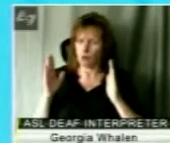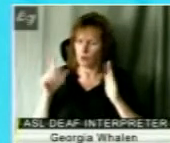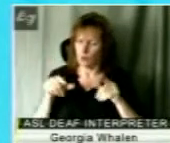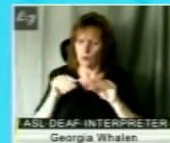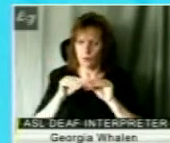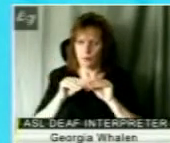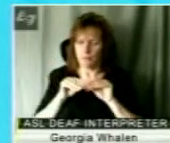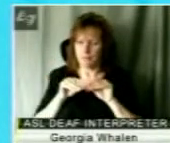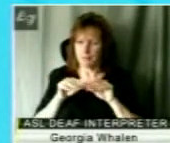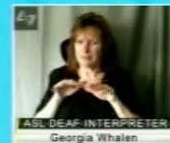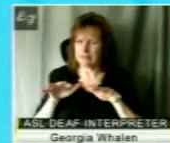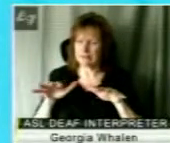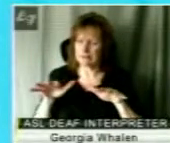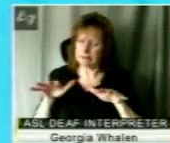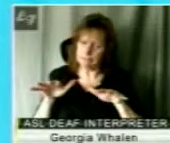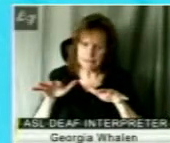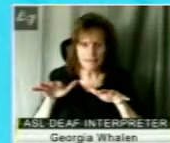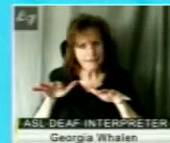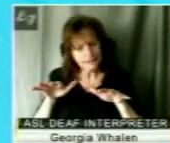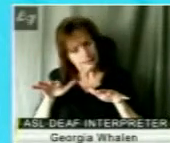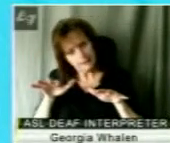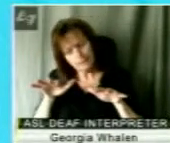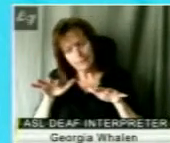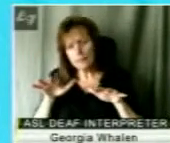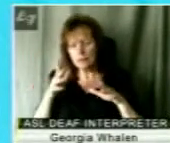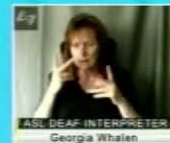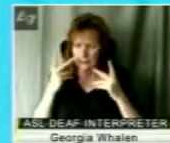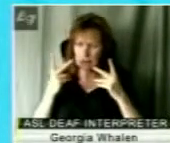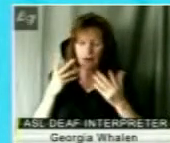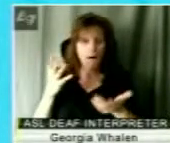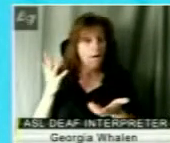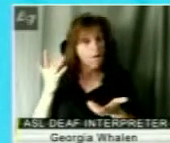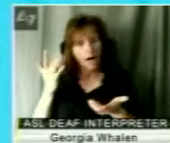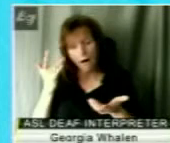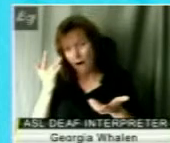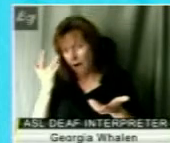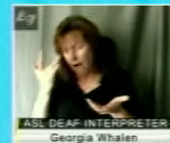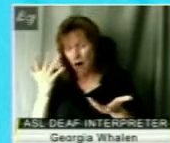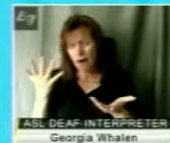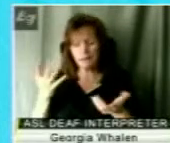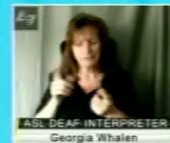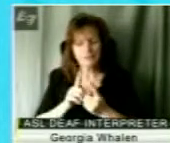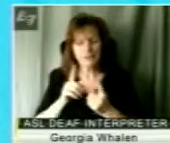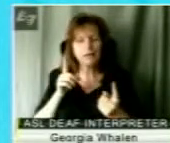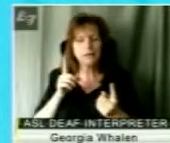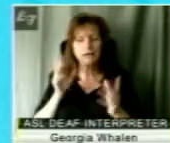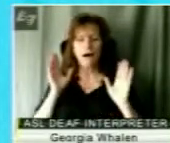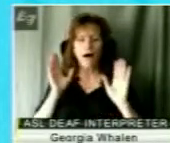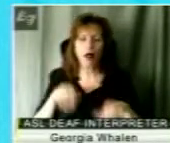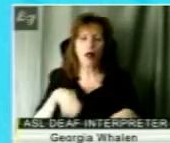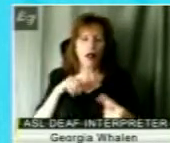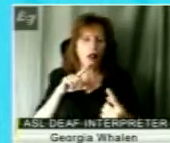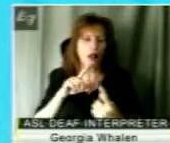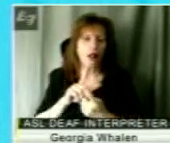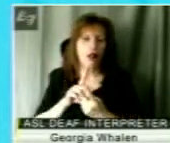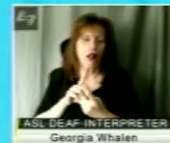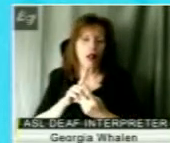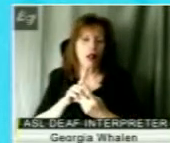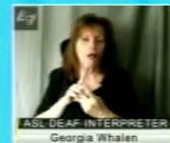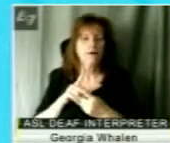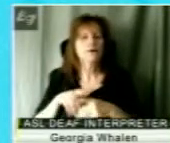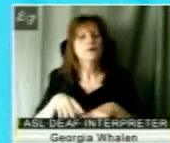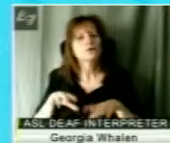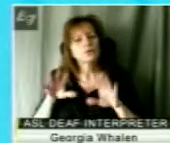seems to be about not following the guidance on preventative measures. So it's not geographically that we have hotspots so much right now